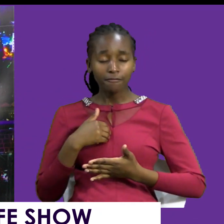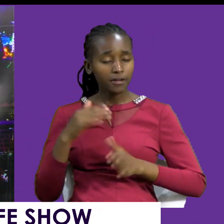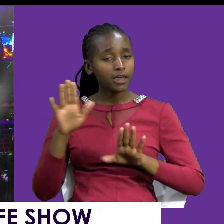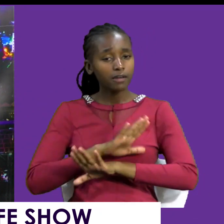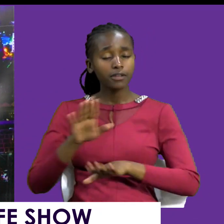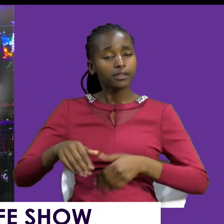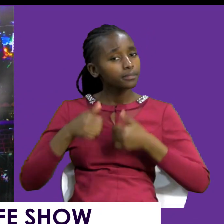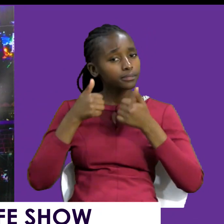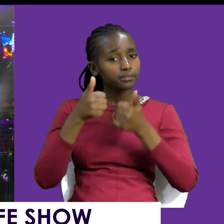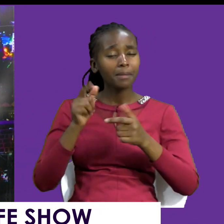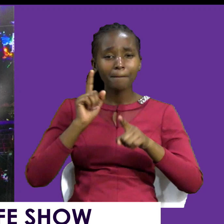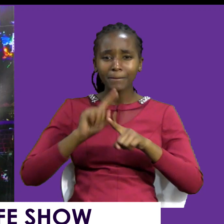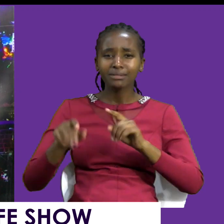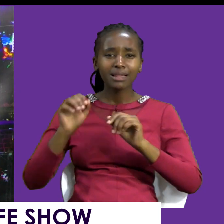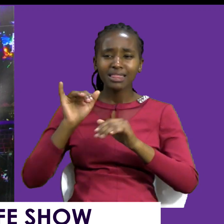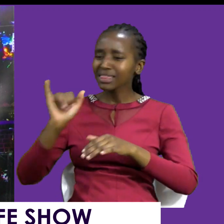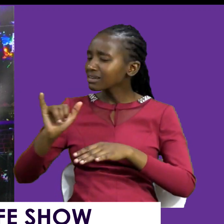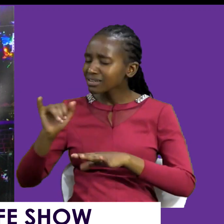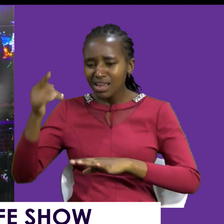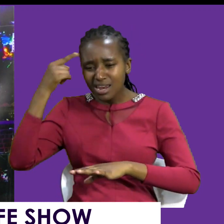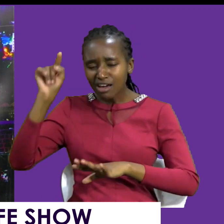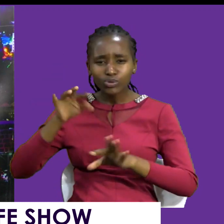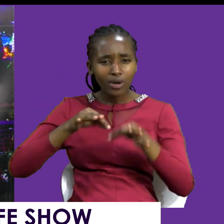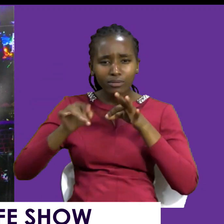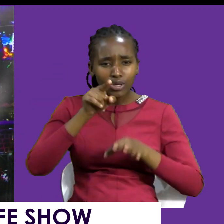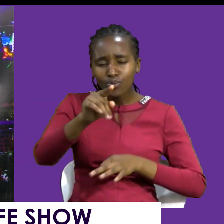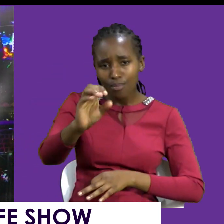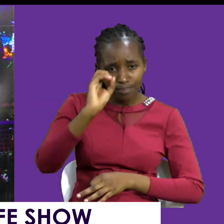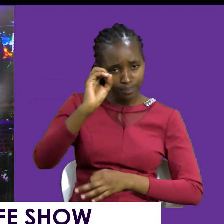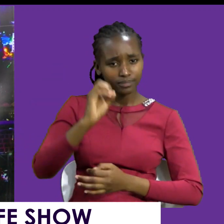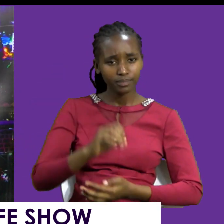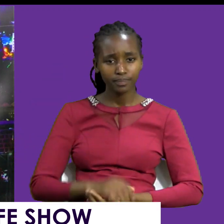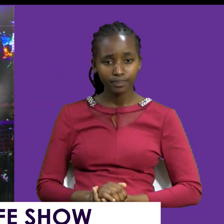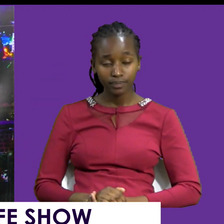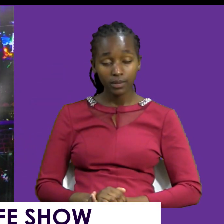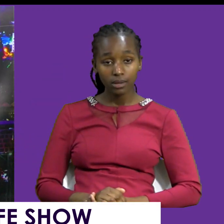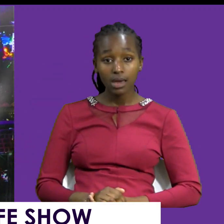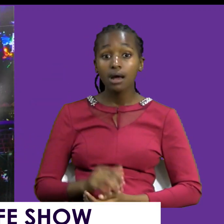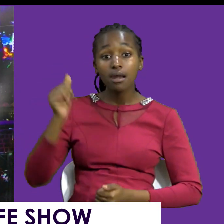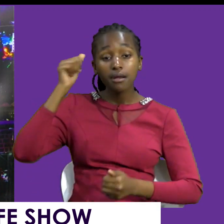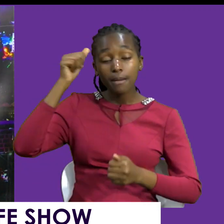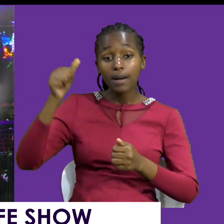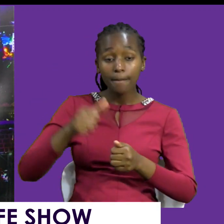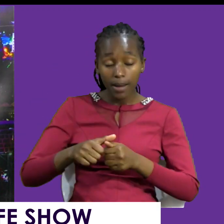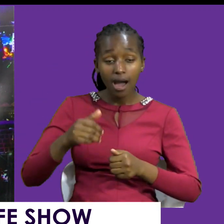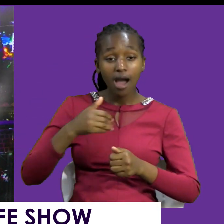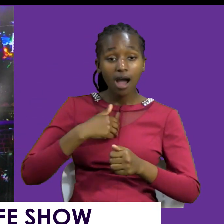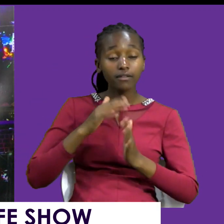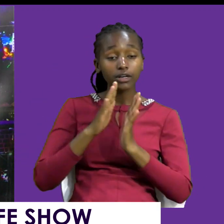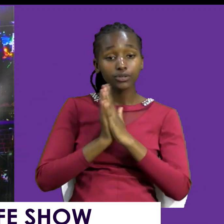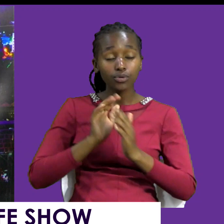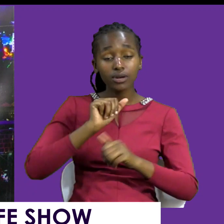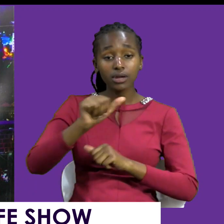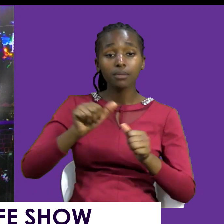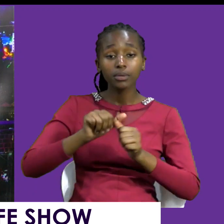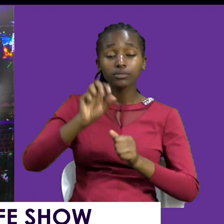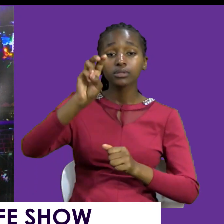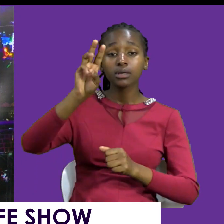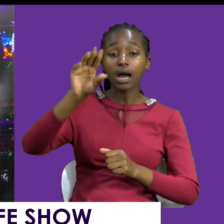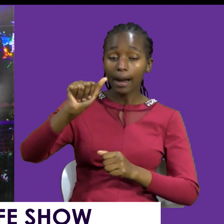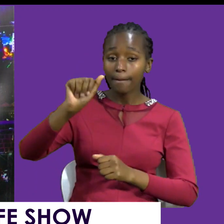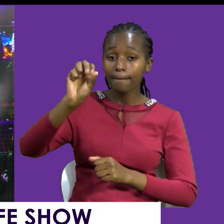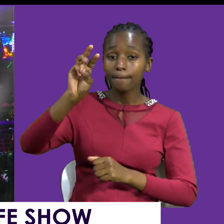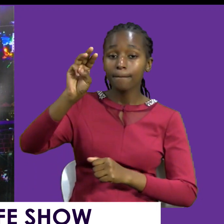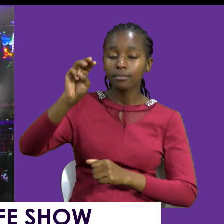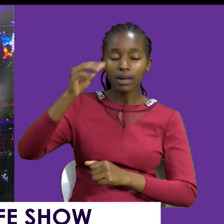not define you. That does not define you. Remember what I told you about a mirror. Projections try to